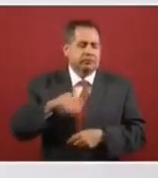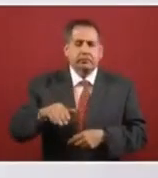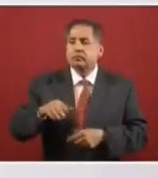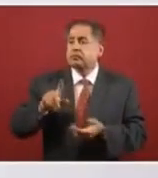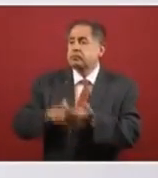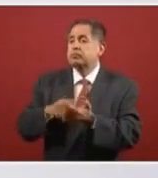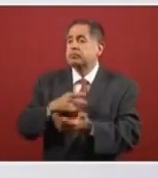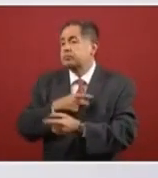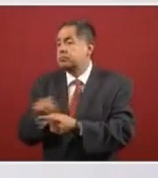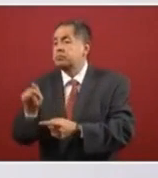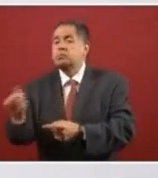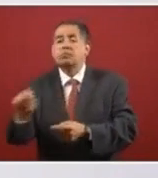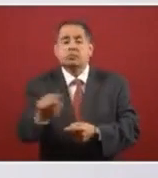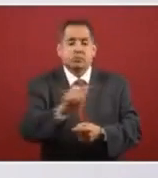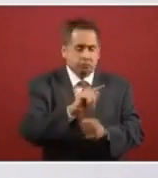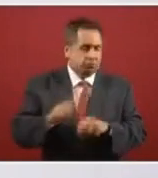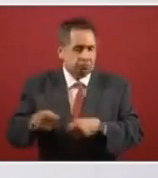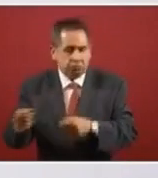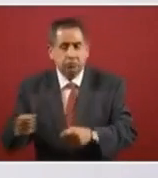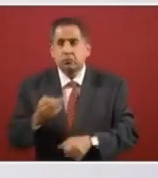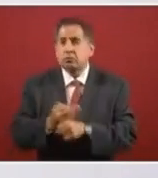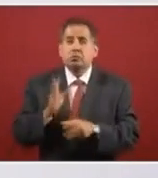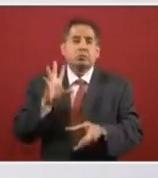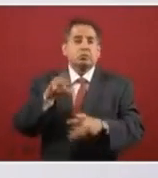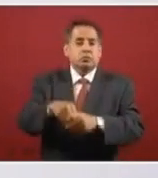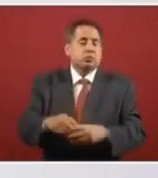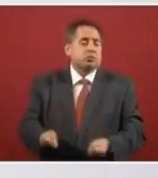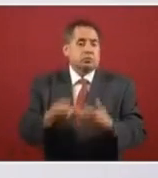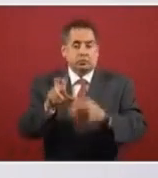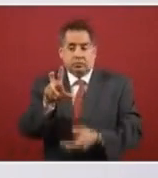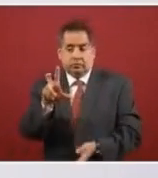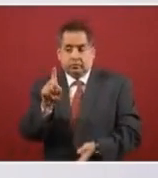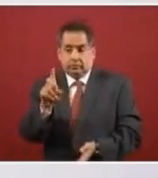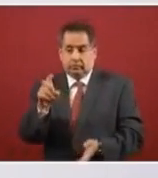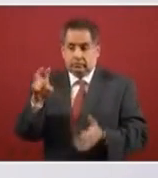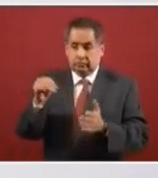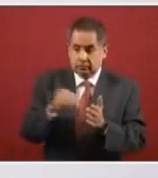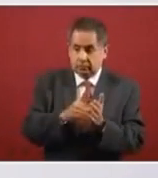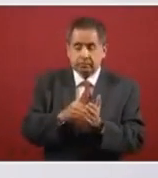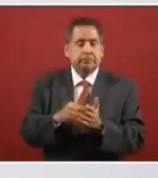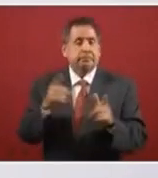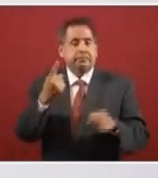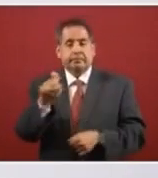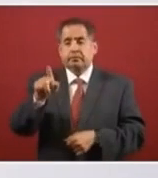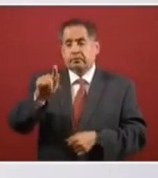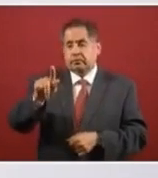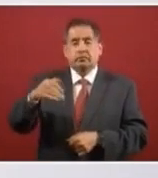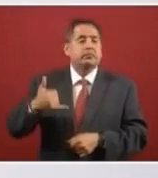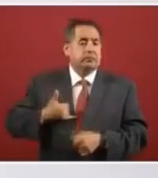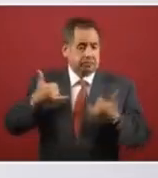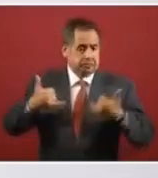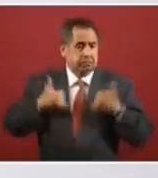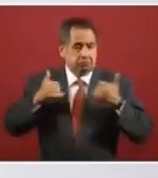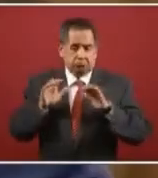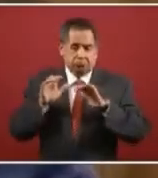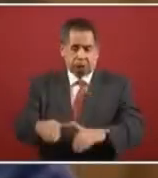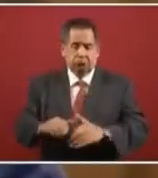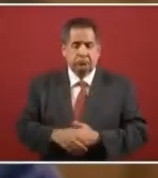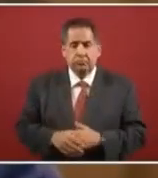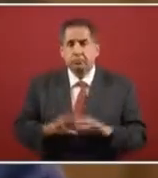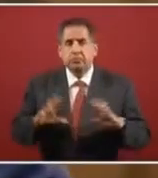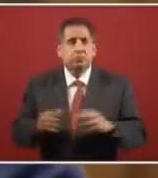for the areas that are marginal now we've got thirty nine thousand a hundred and seventy thousand